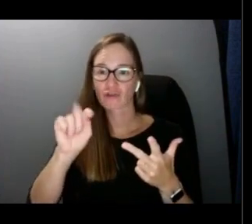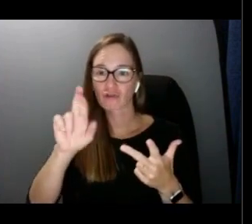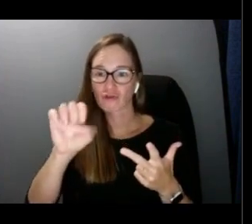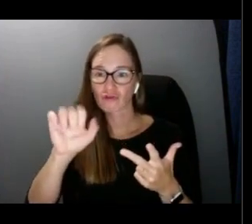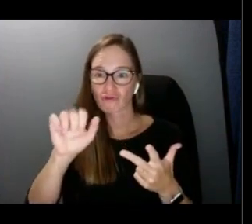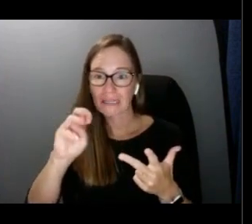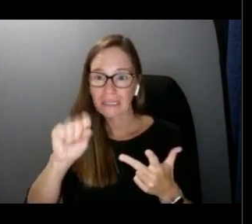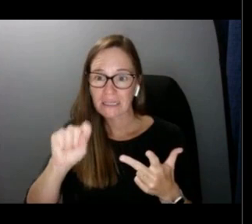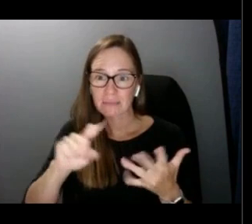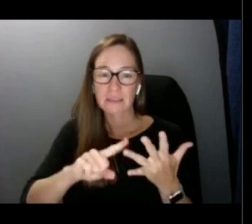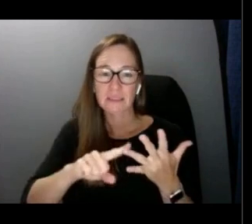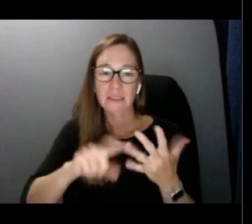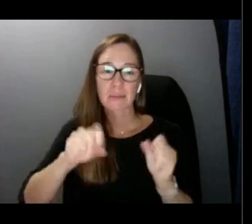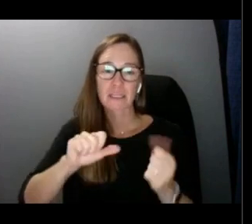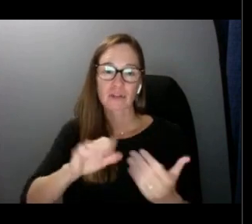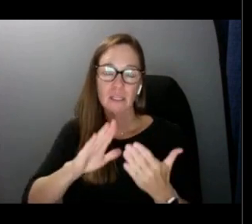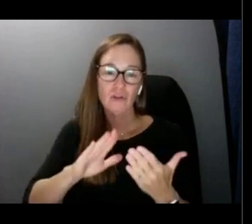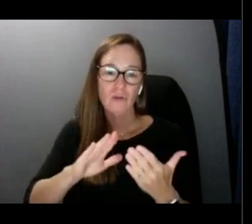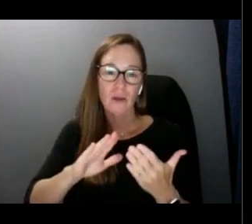potentially address